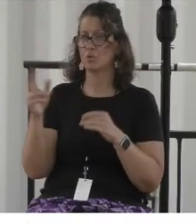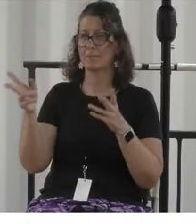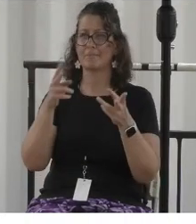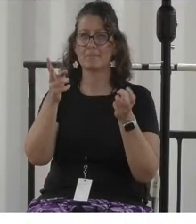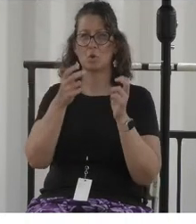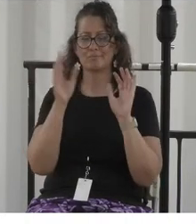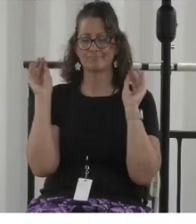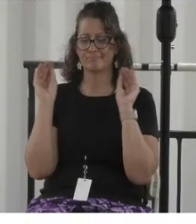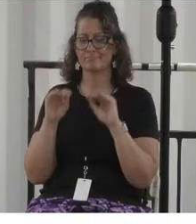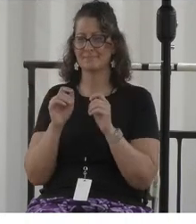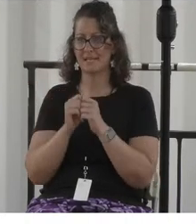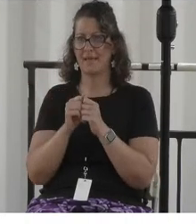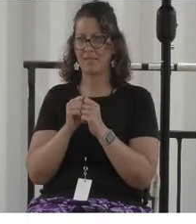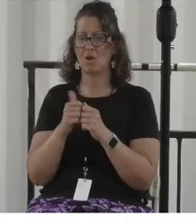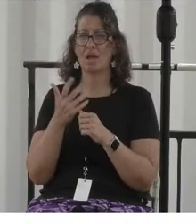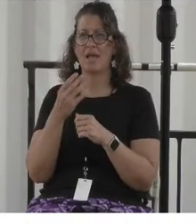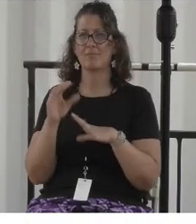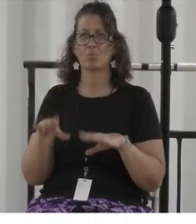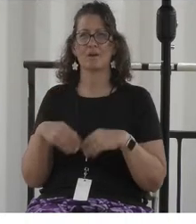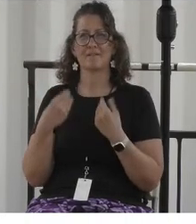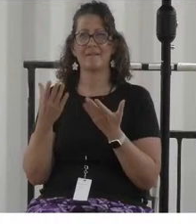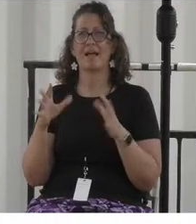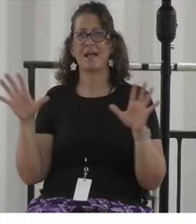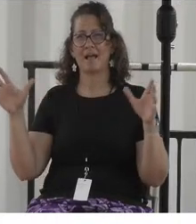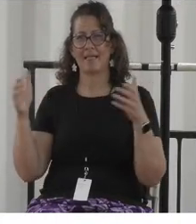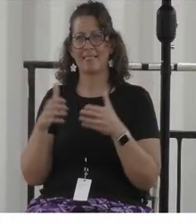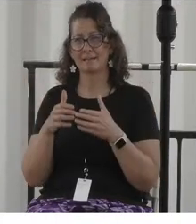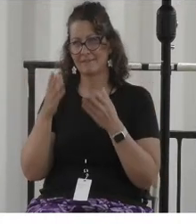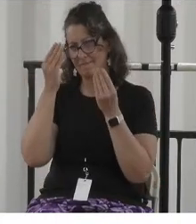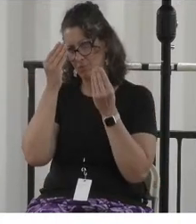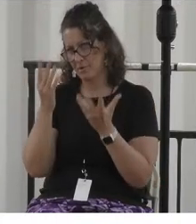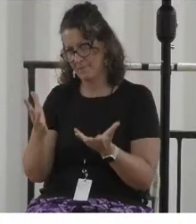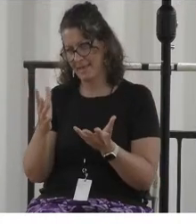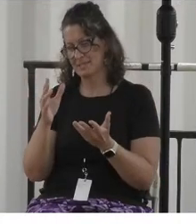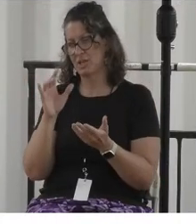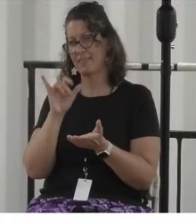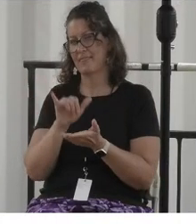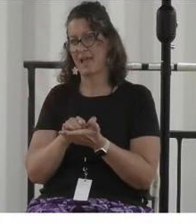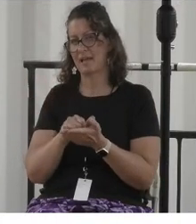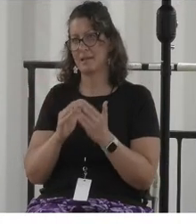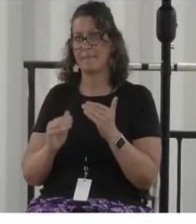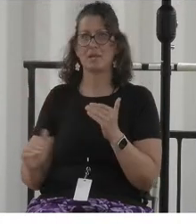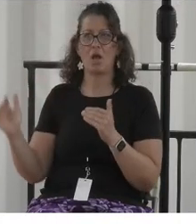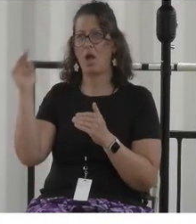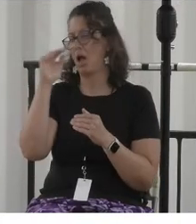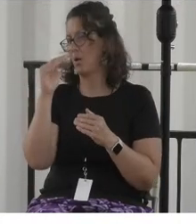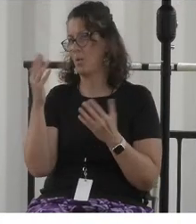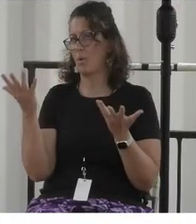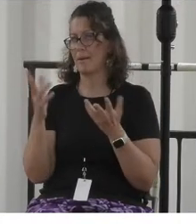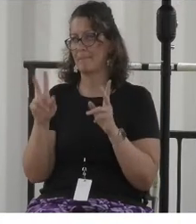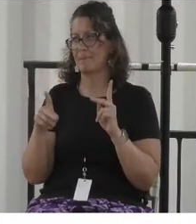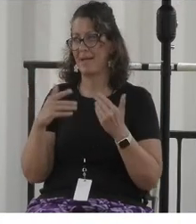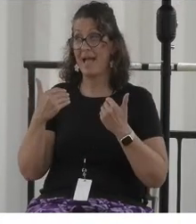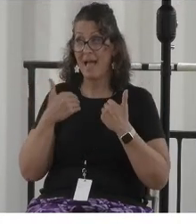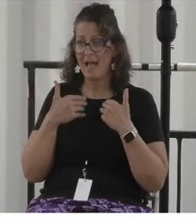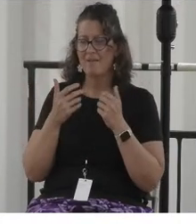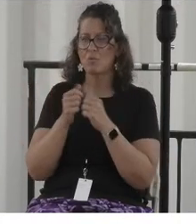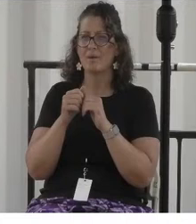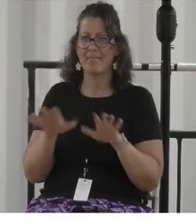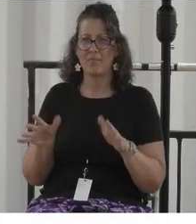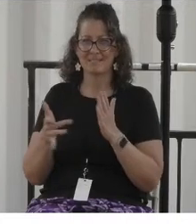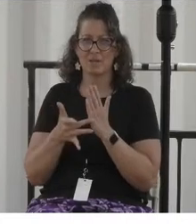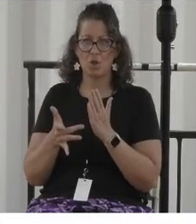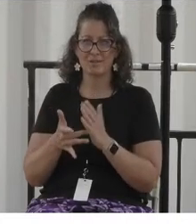this together and provide a collective set of information that is way beyond what people might have without these